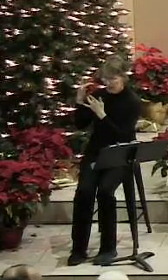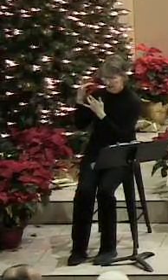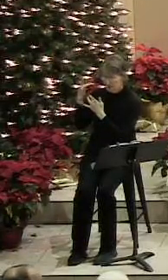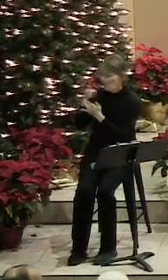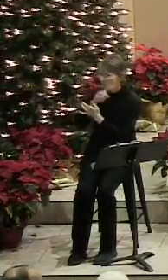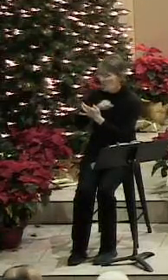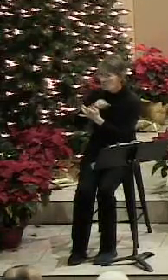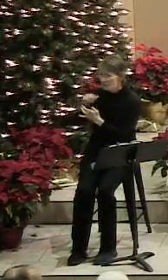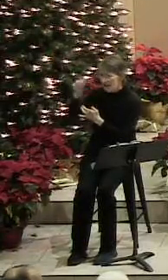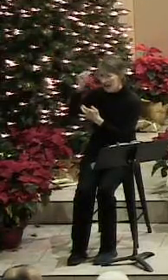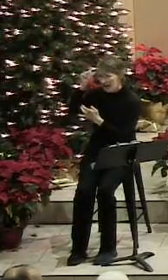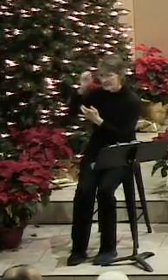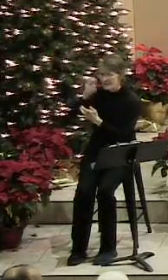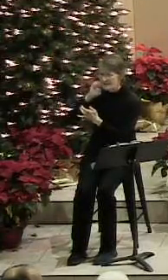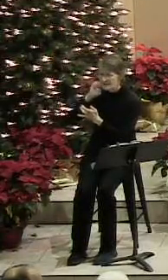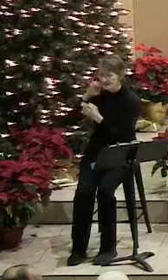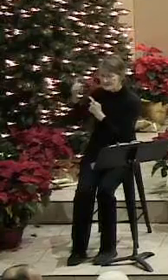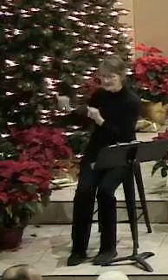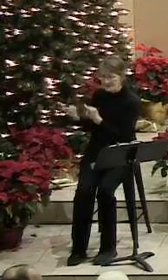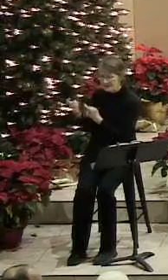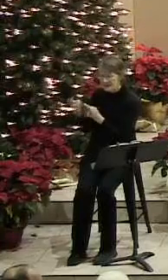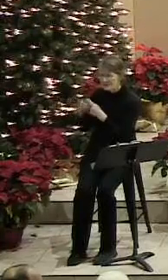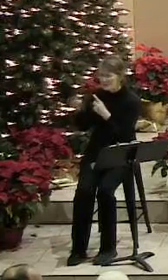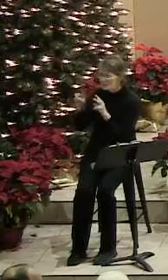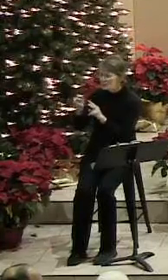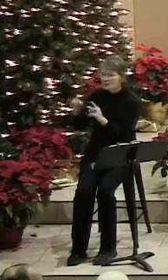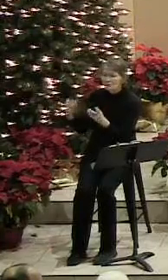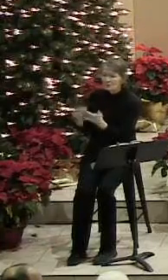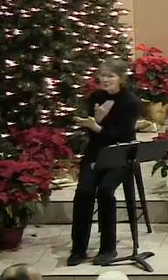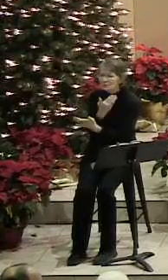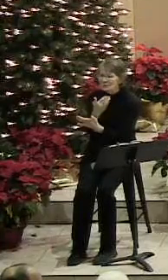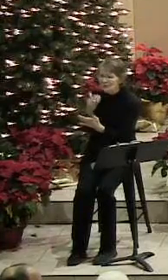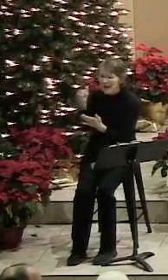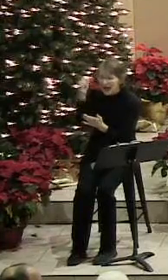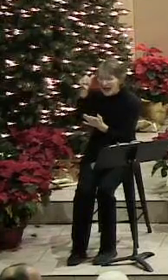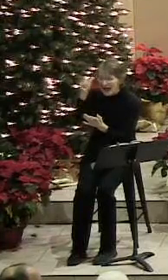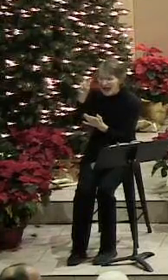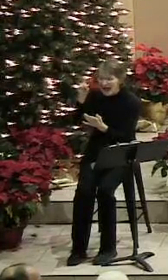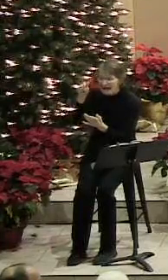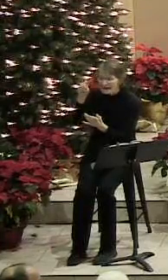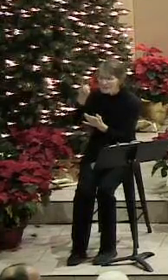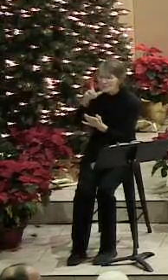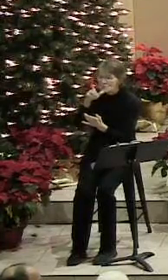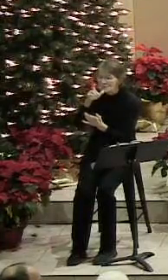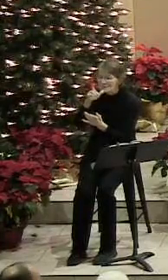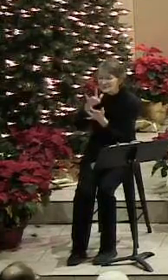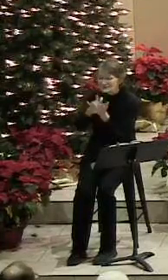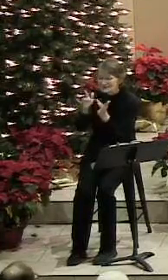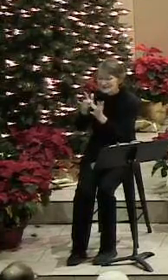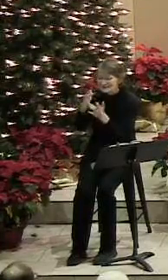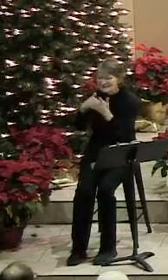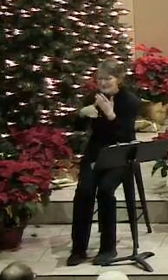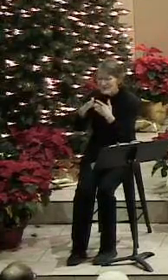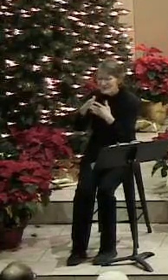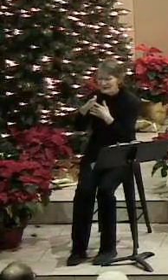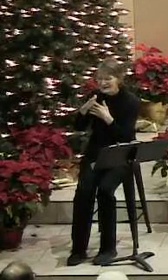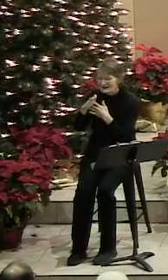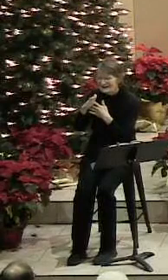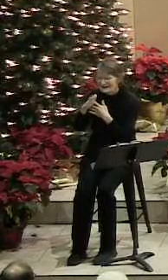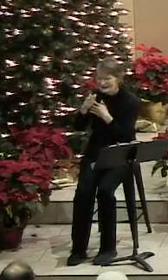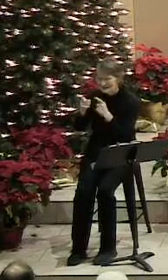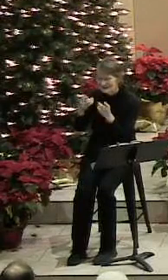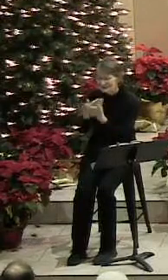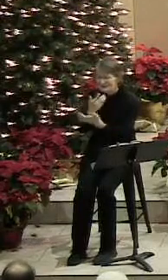Adam, embrace our fresh start in Jesus Christ, through the help of Mary, the Mother of God.